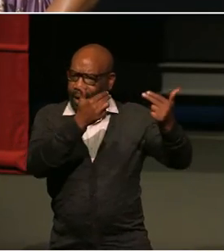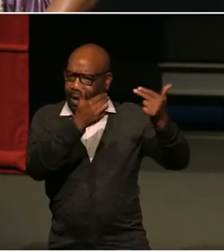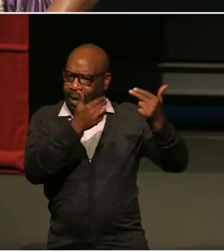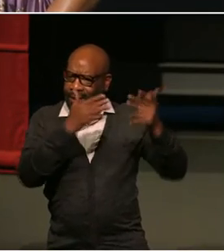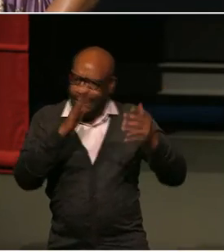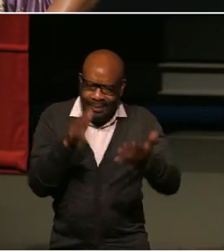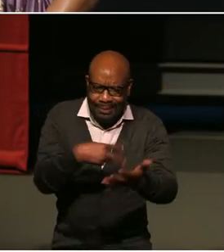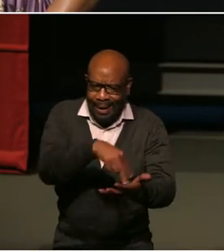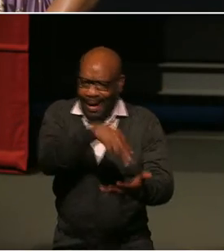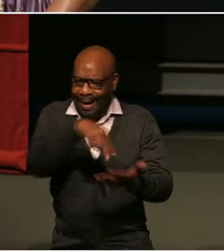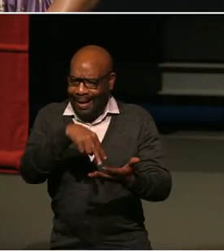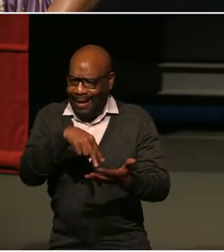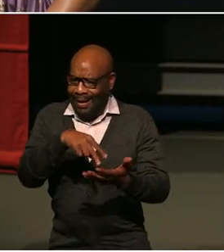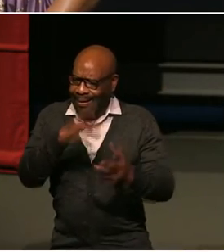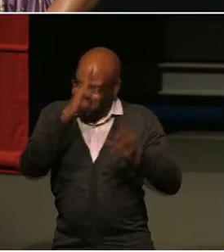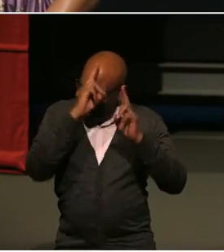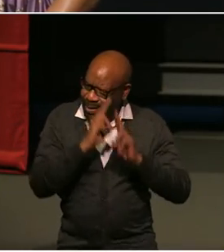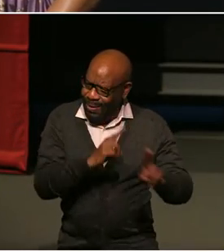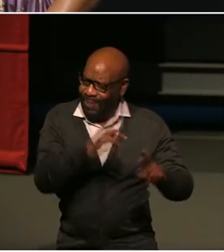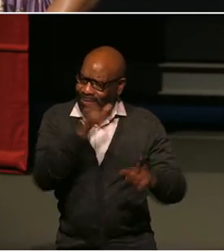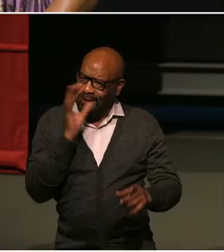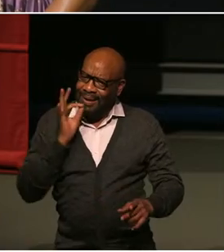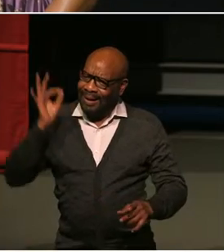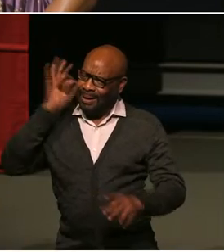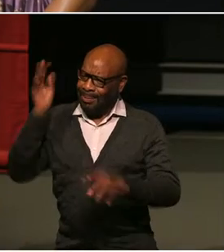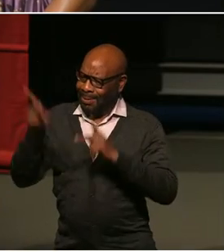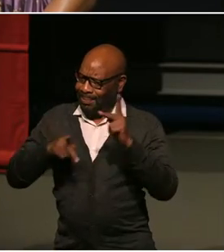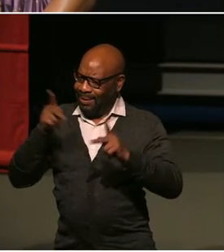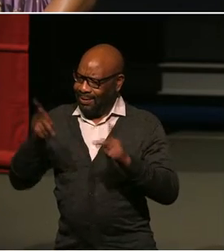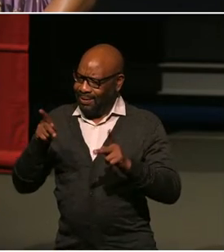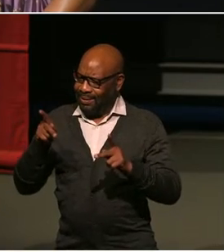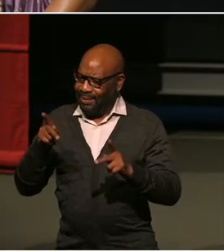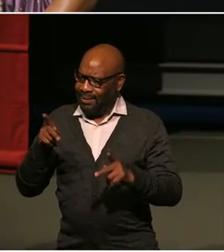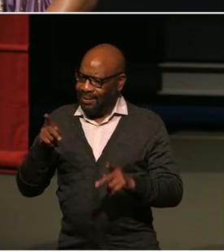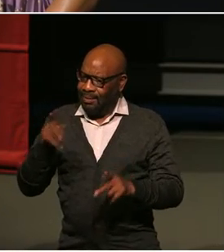50 years to get back here? No.